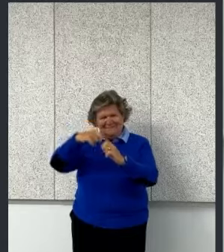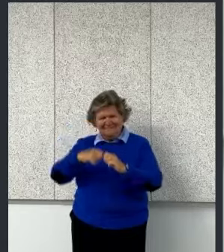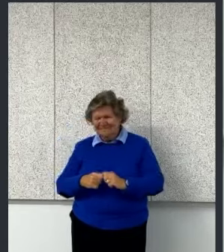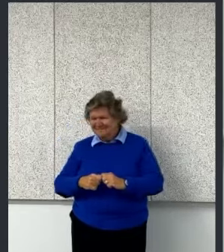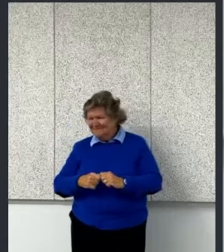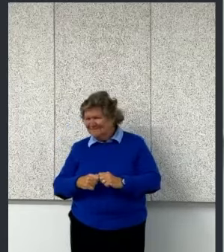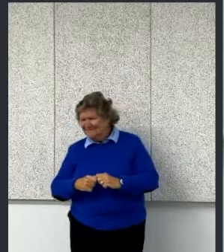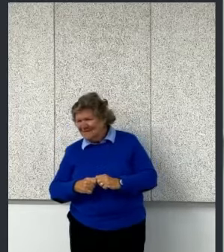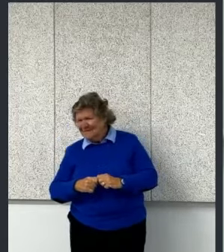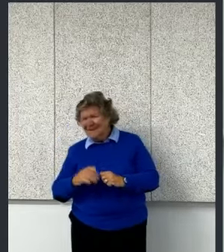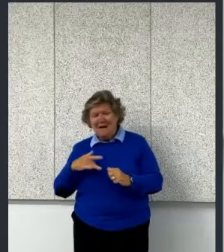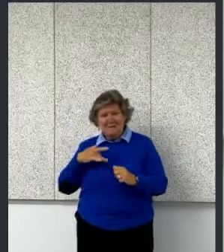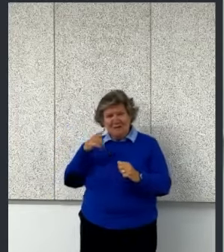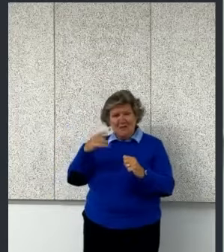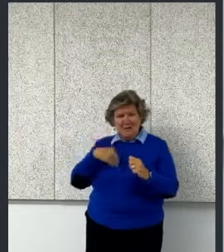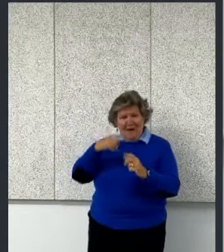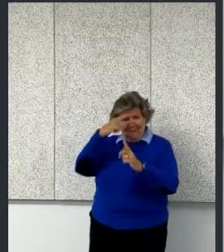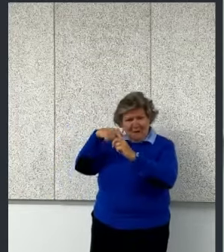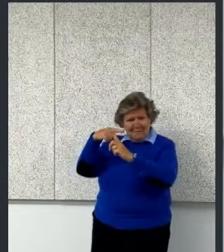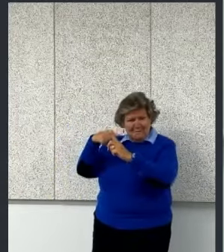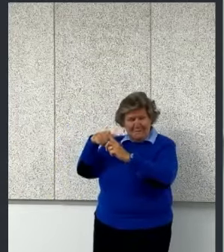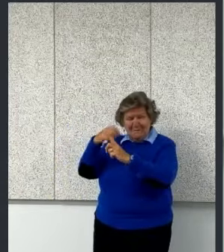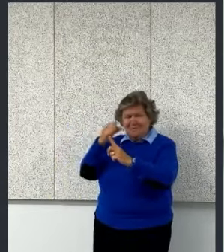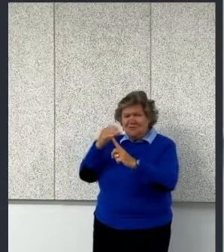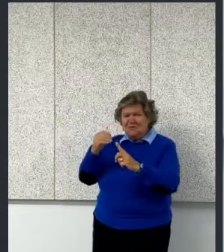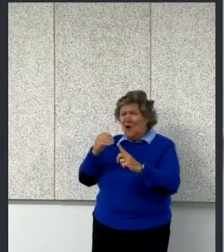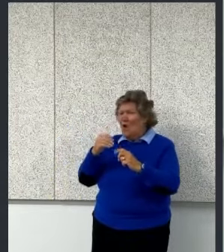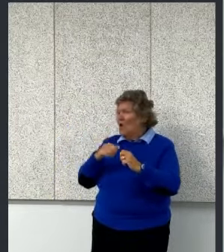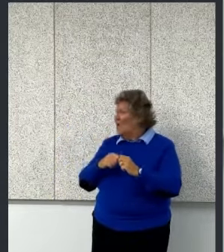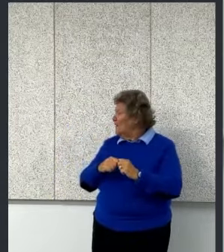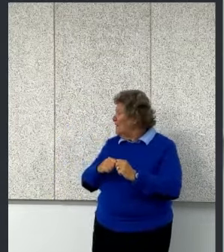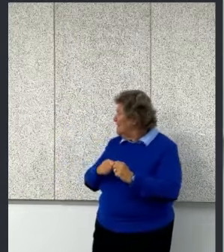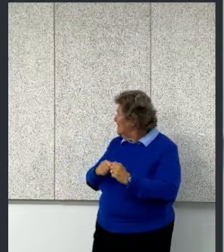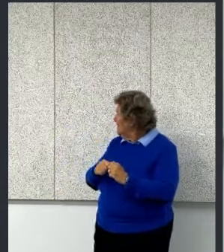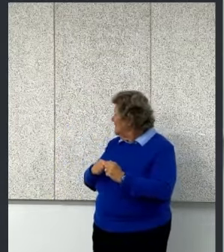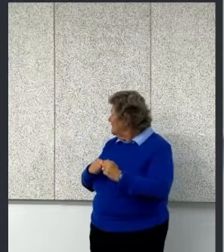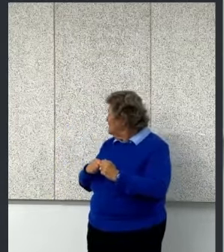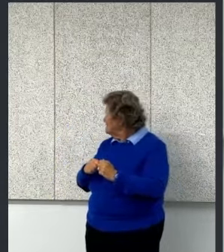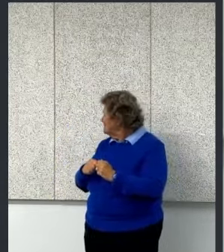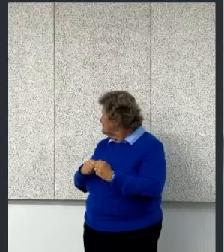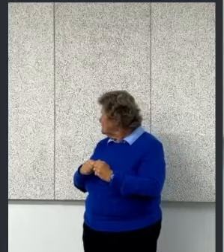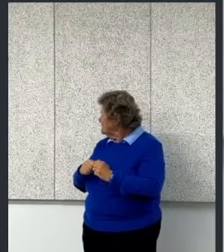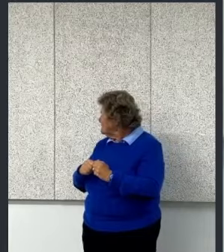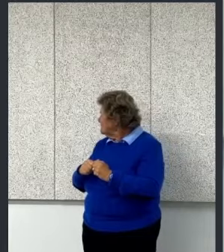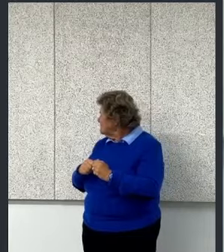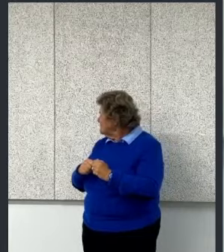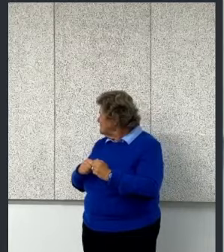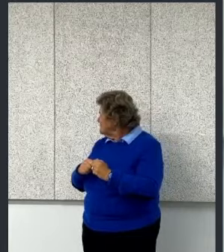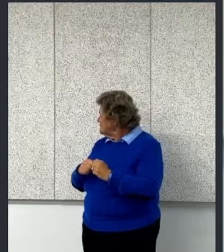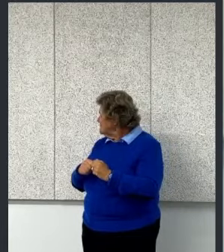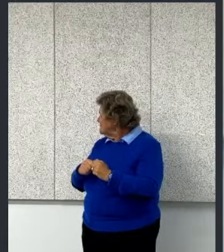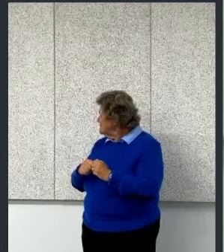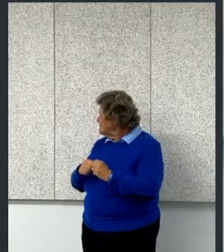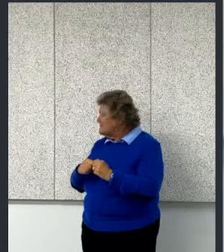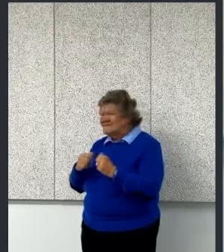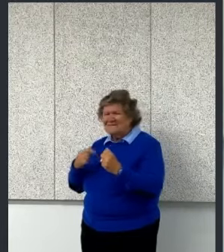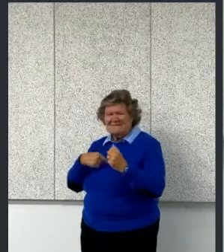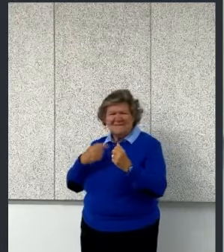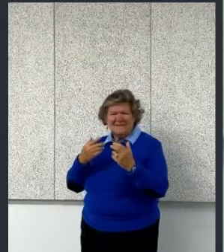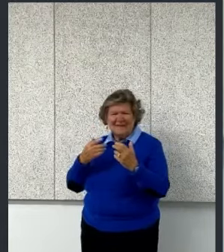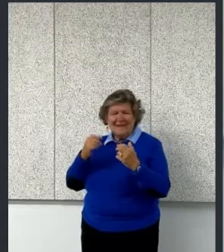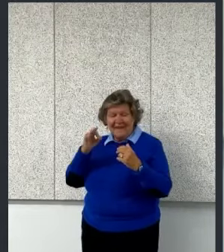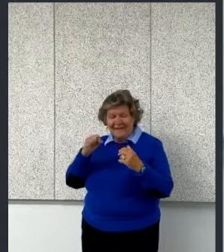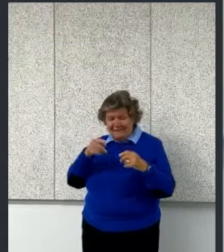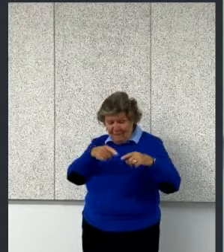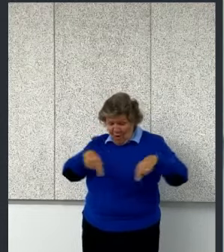optimism. And so we can share more of those. And then also I want to provide some time that if you have questions for each